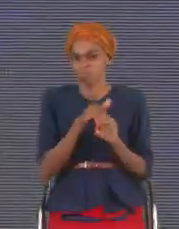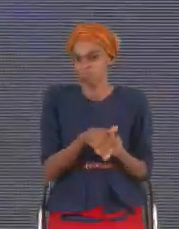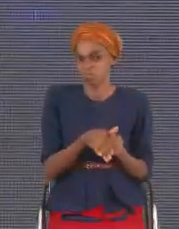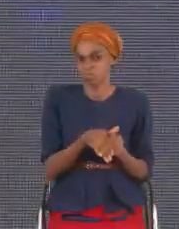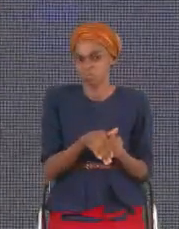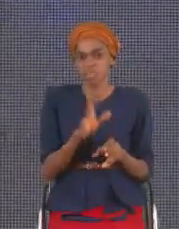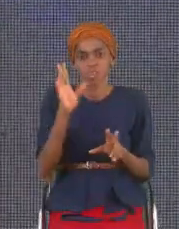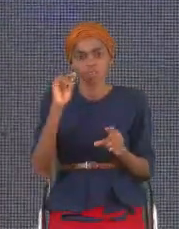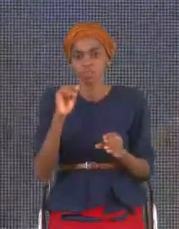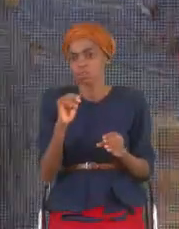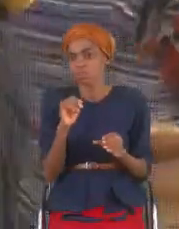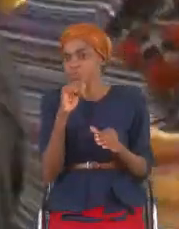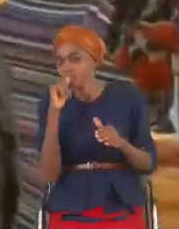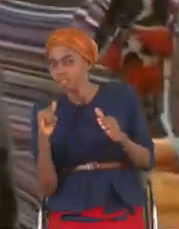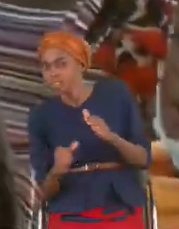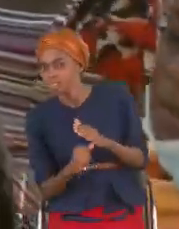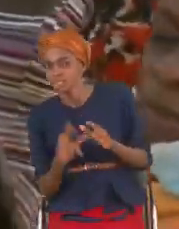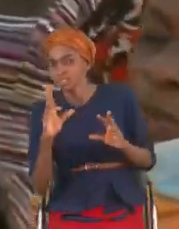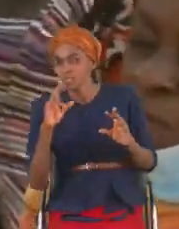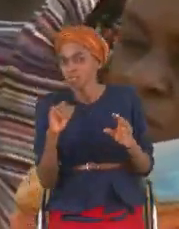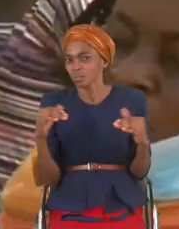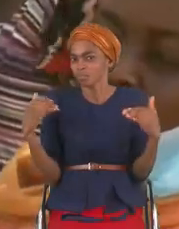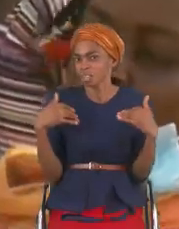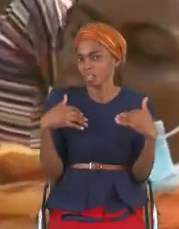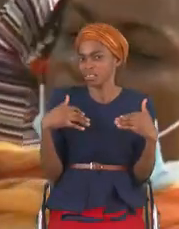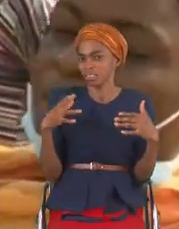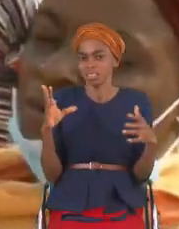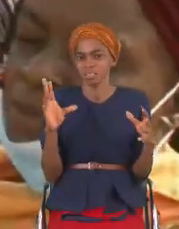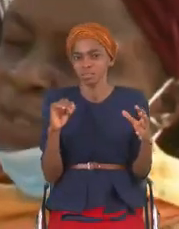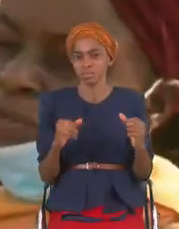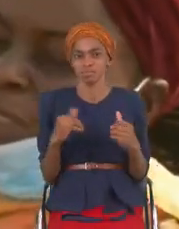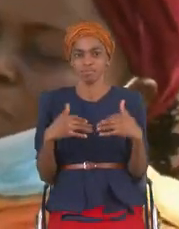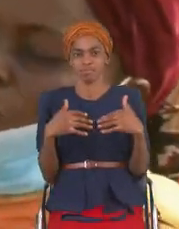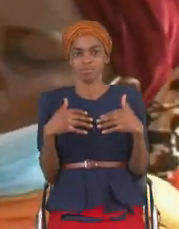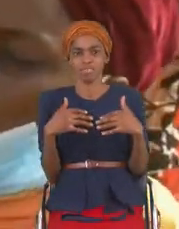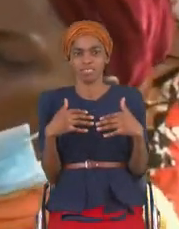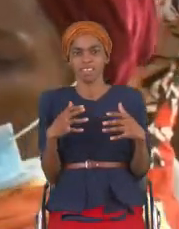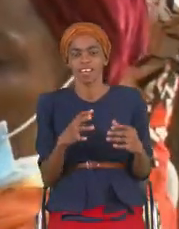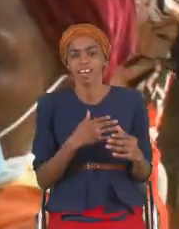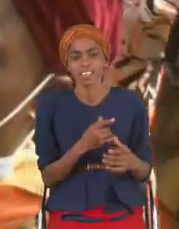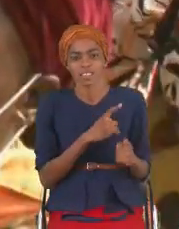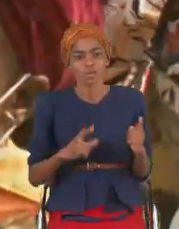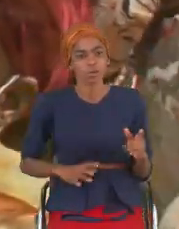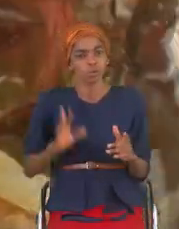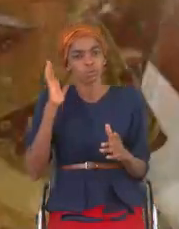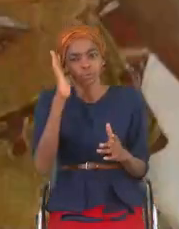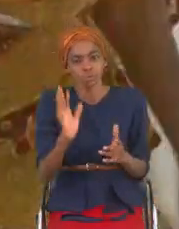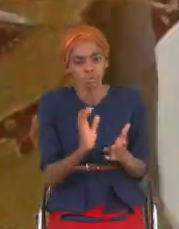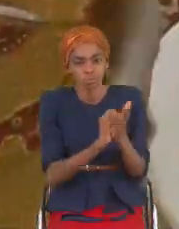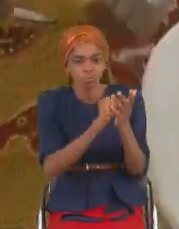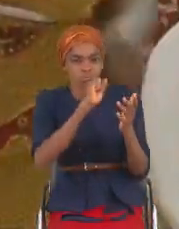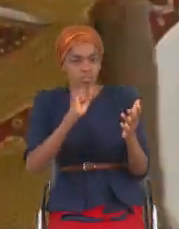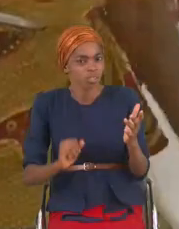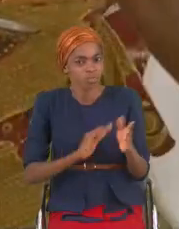no cringing, no shaking, no trembling, and the Lord will remove the straw that